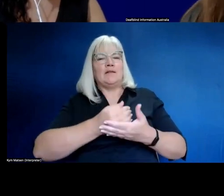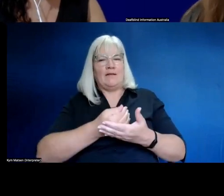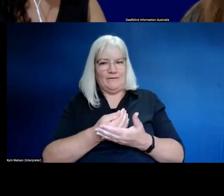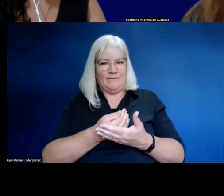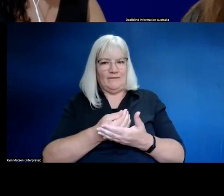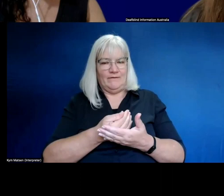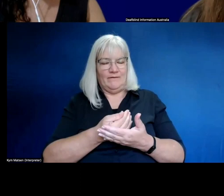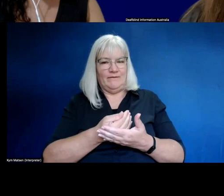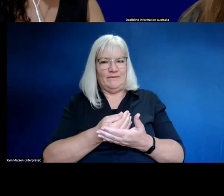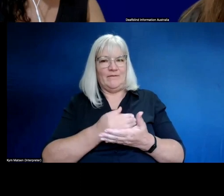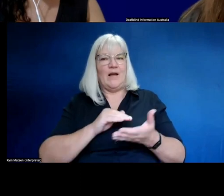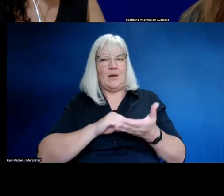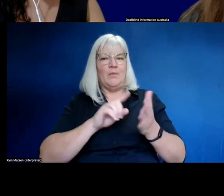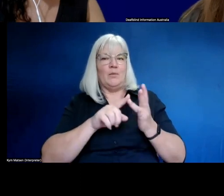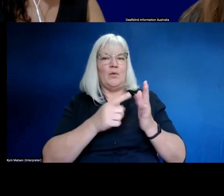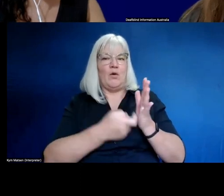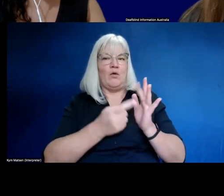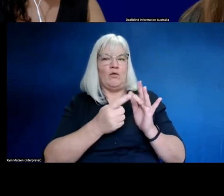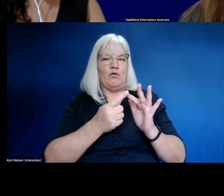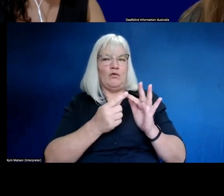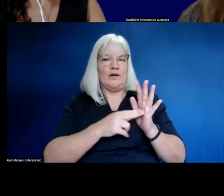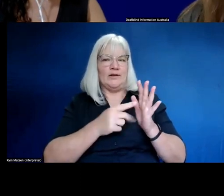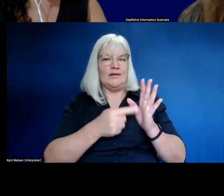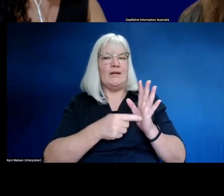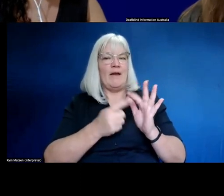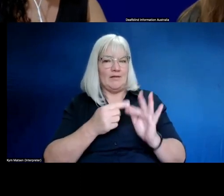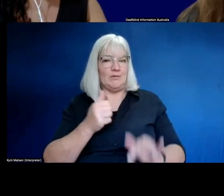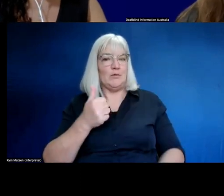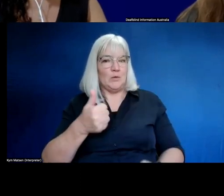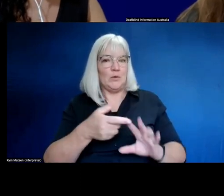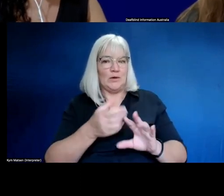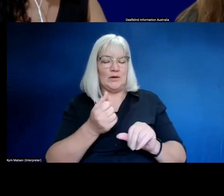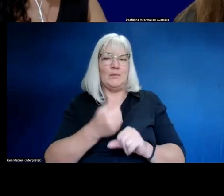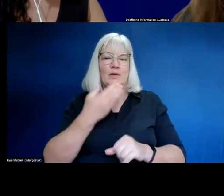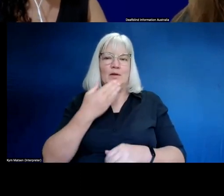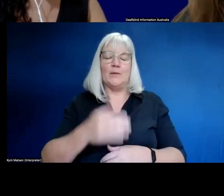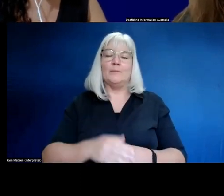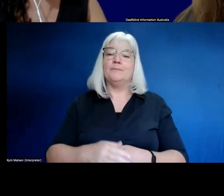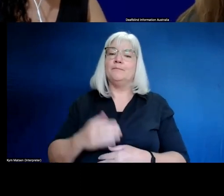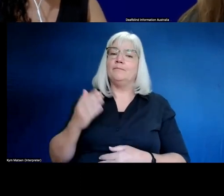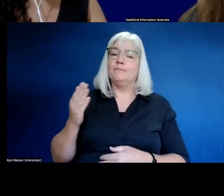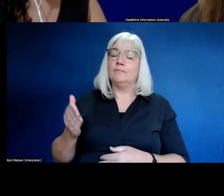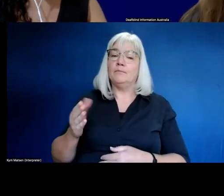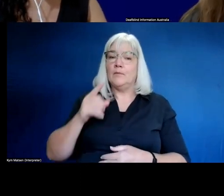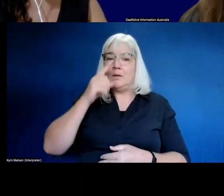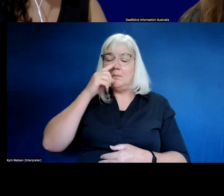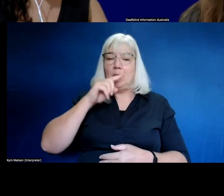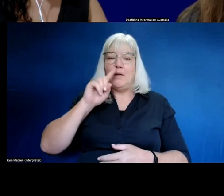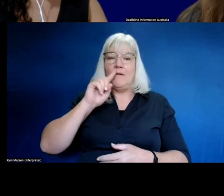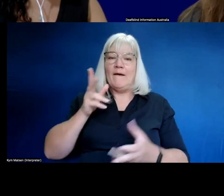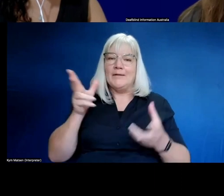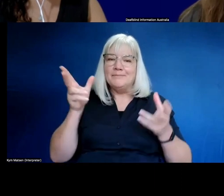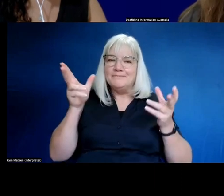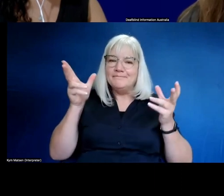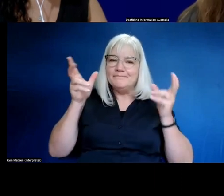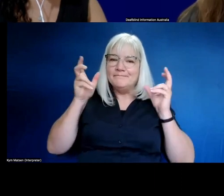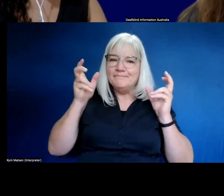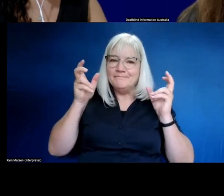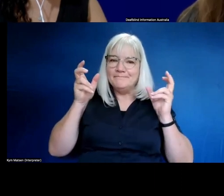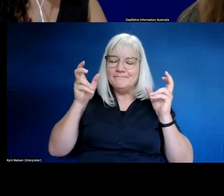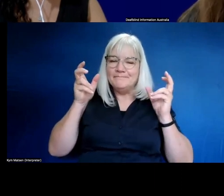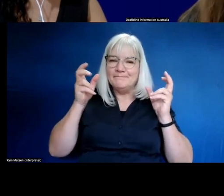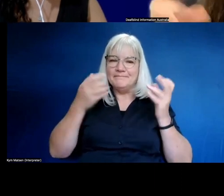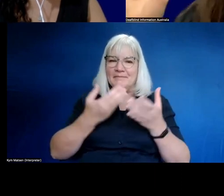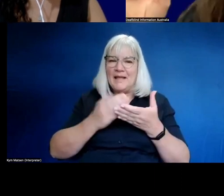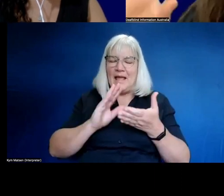It's a lovely example. Thank you, Natasha. And for those who maybe don't have auditory access, how do you make